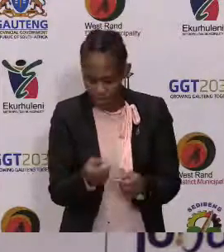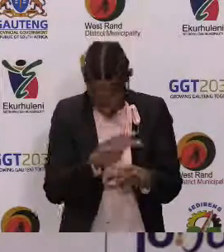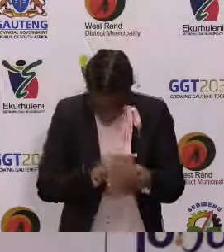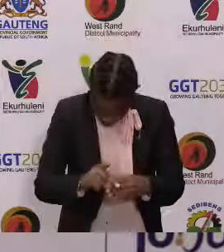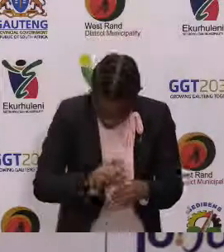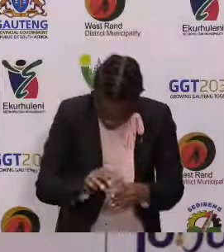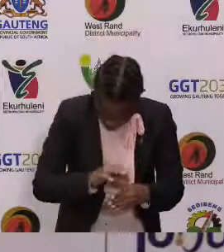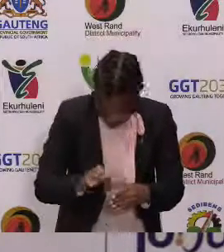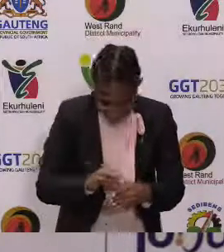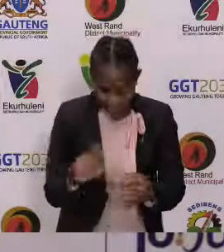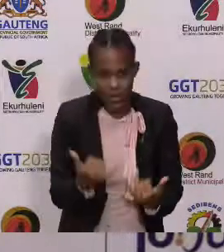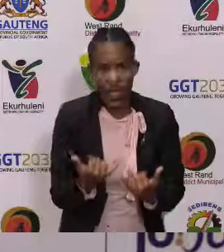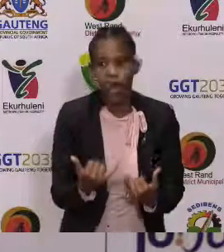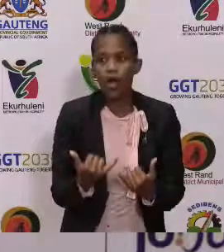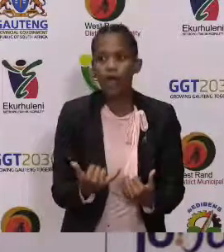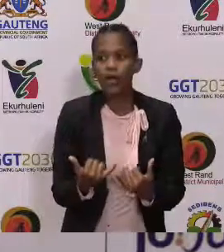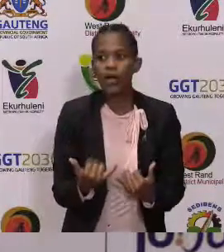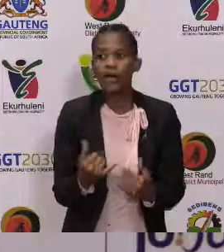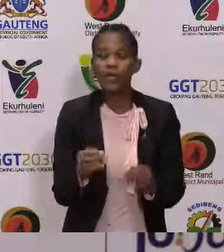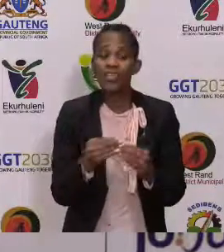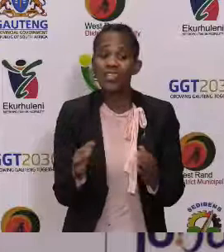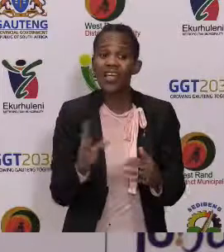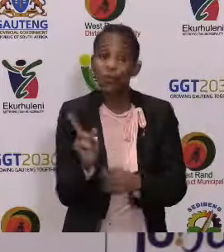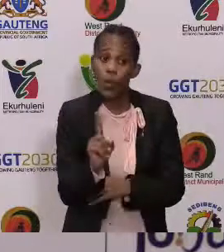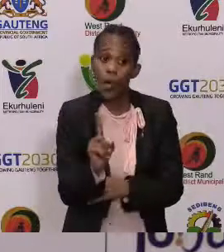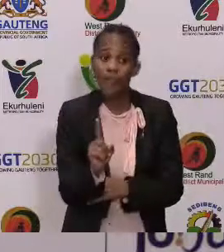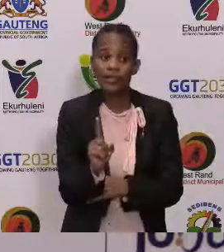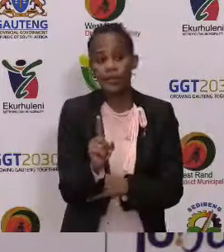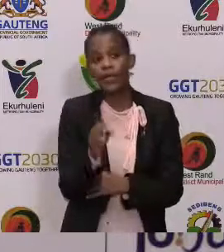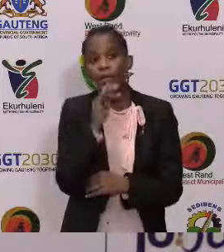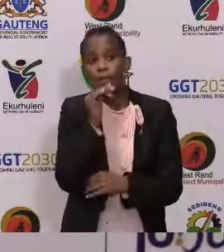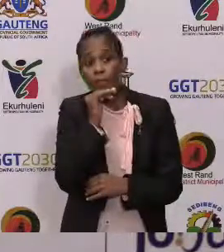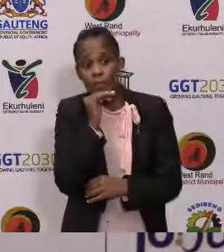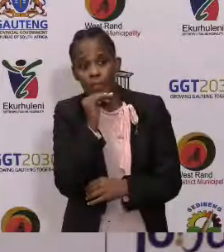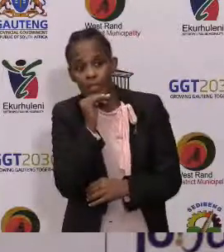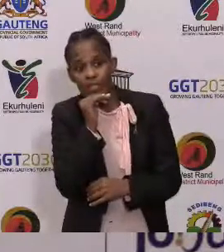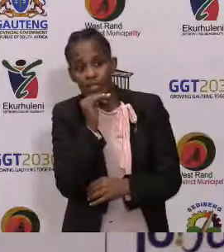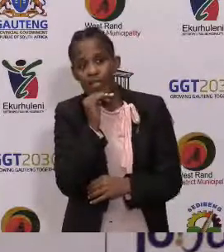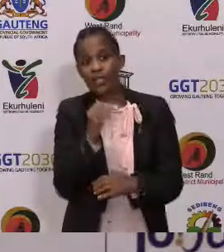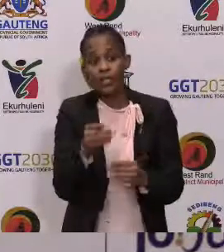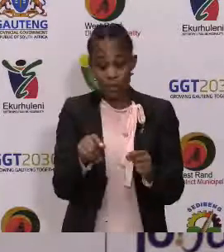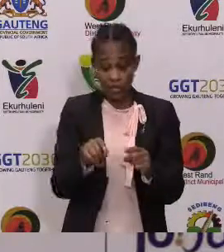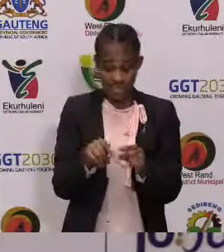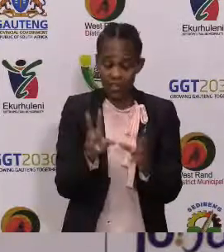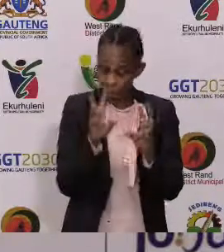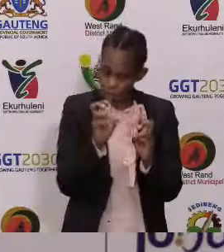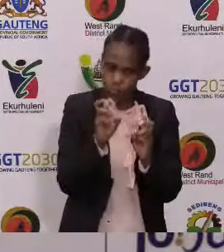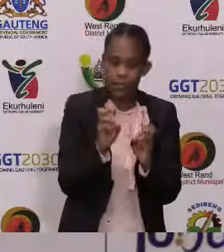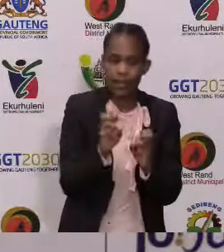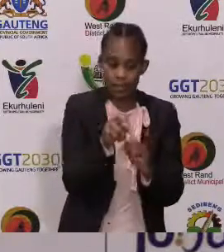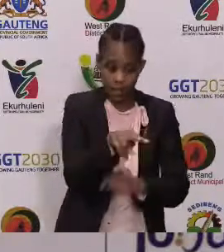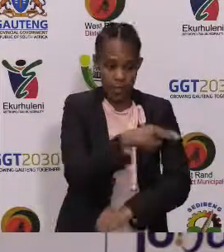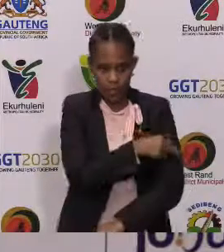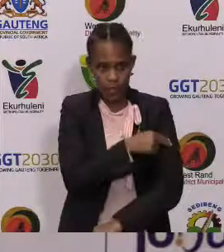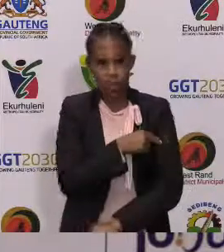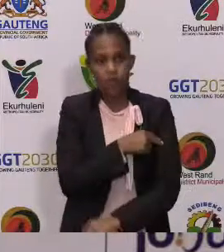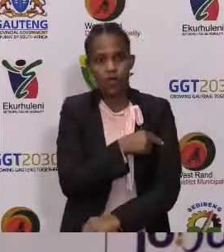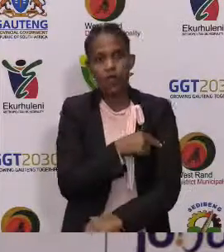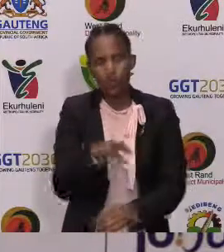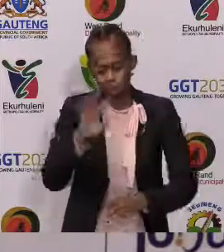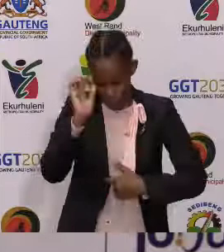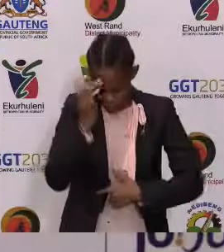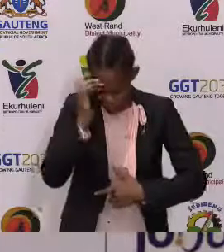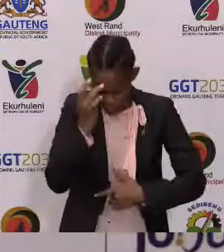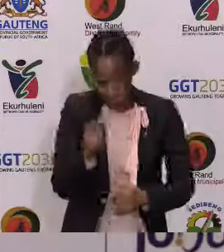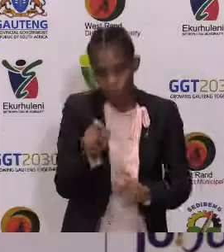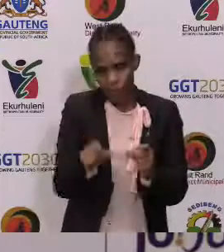for occupation, and we'll start with oncology, obstetrics, and gynecology. Those are the ones as we move in within the